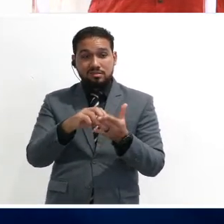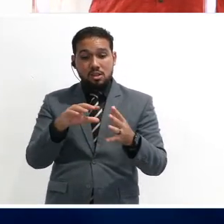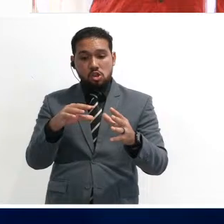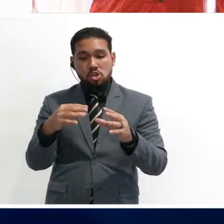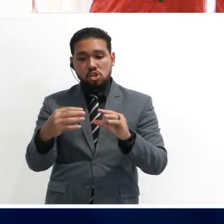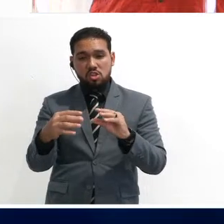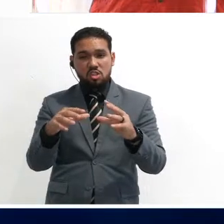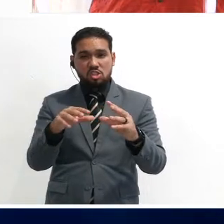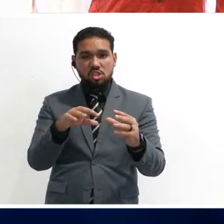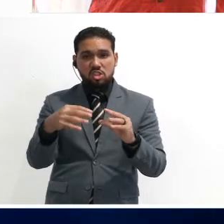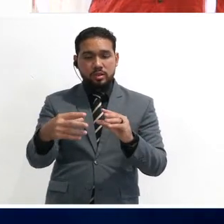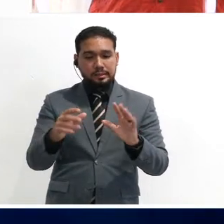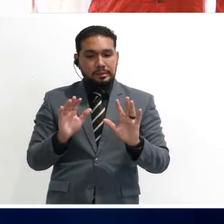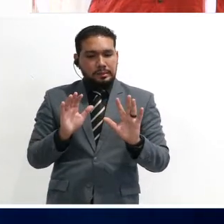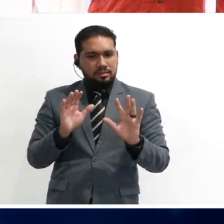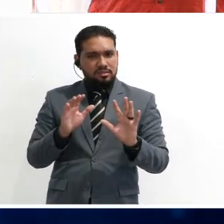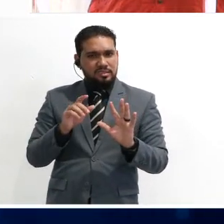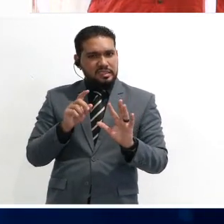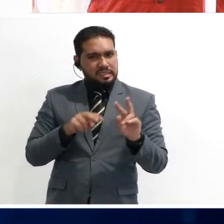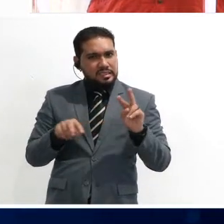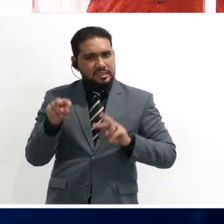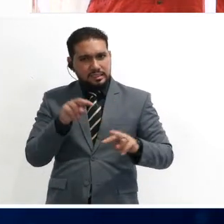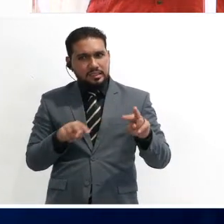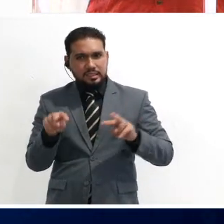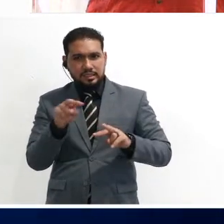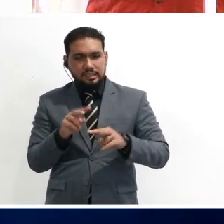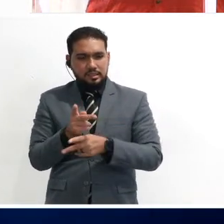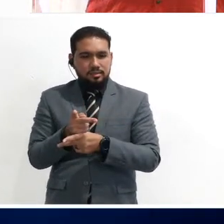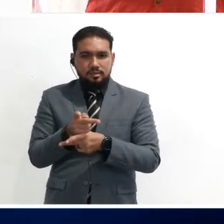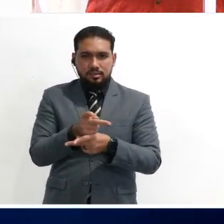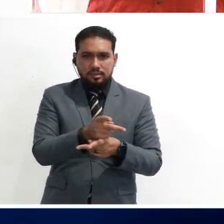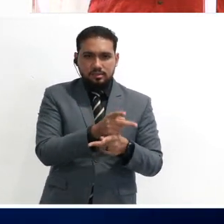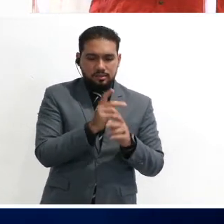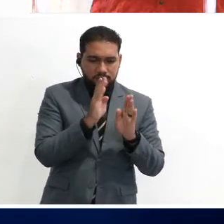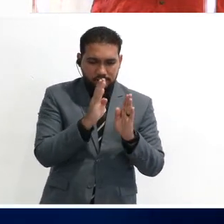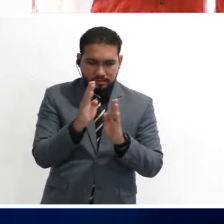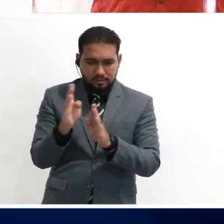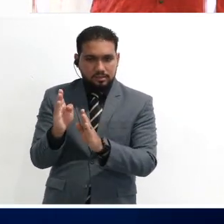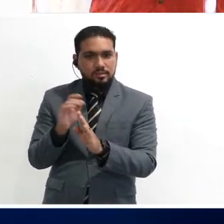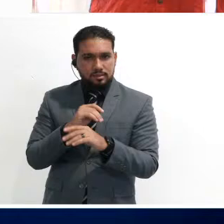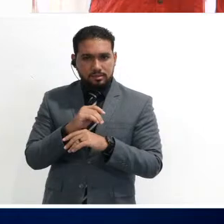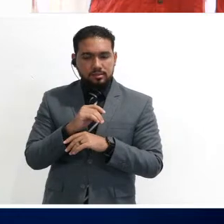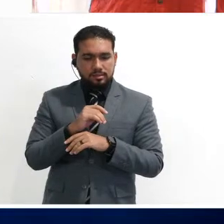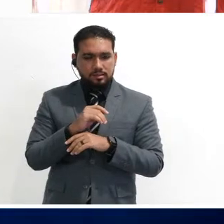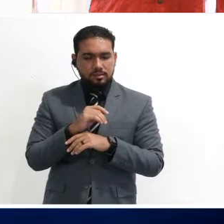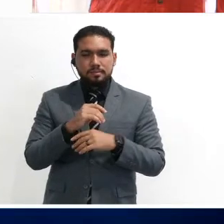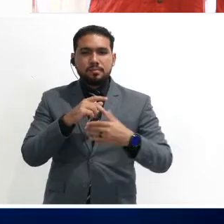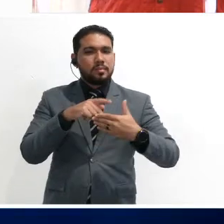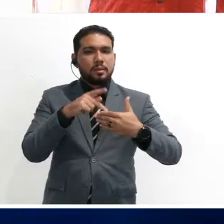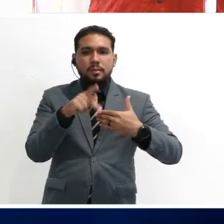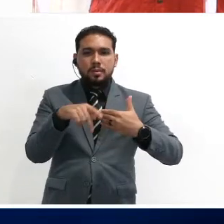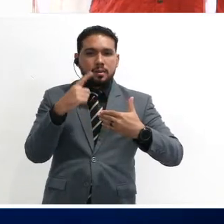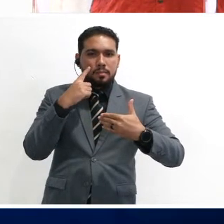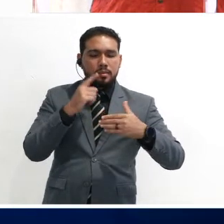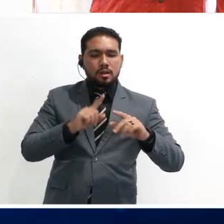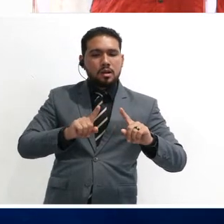models that we use to try and predict the stress on the joints and the lifetime of the joints.